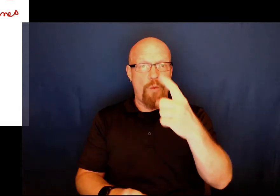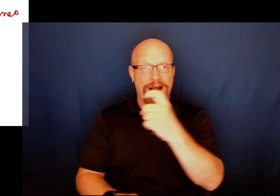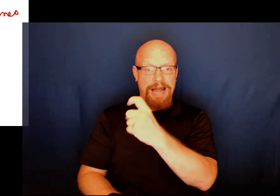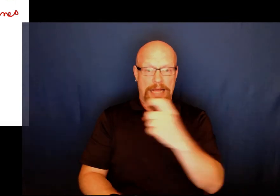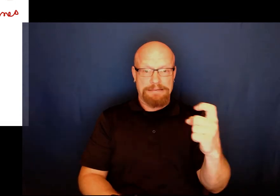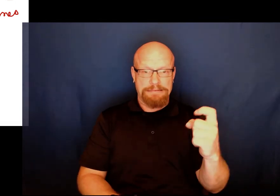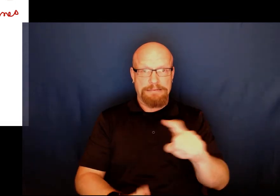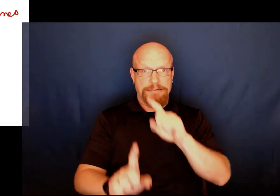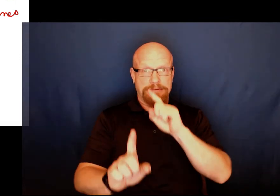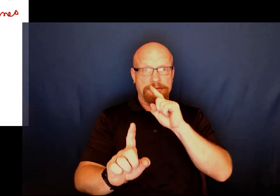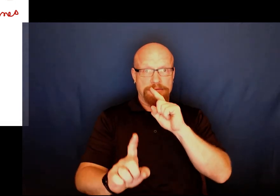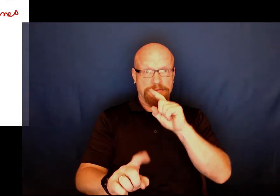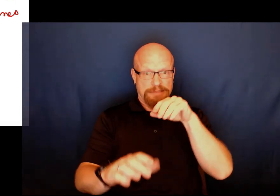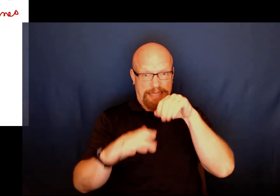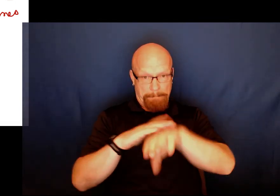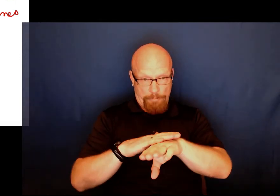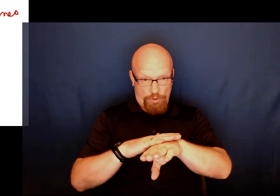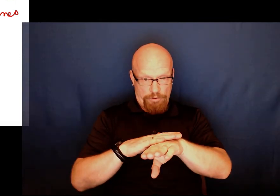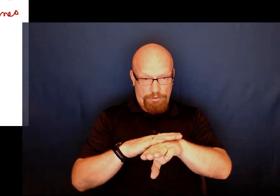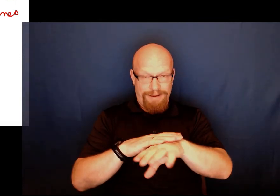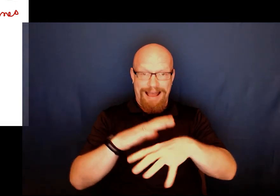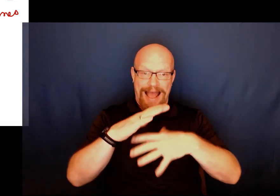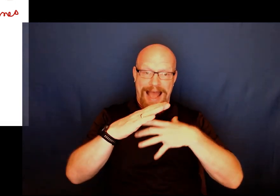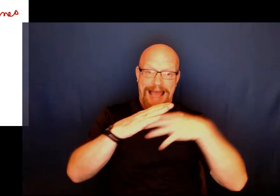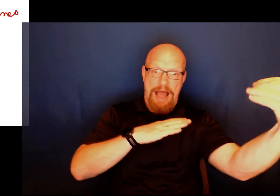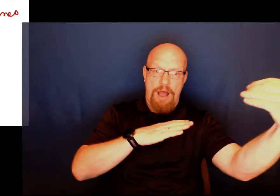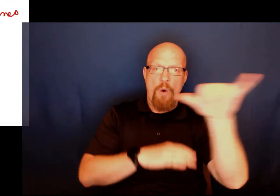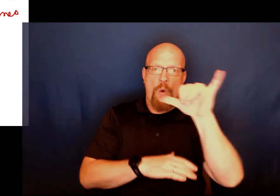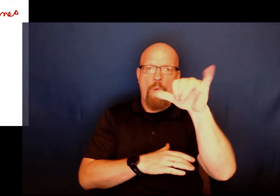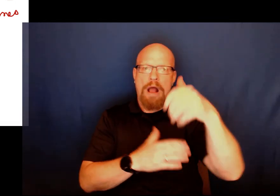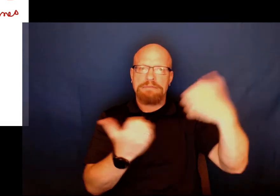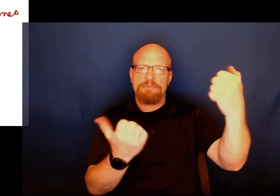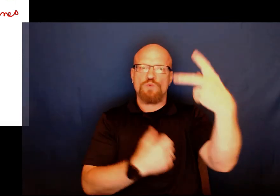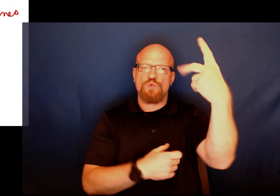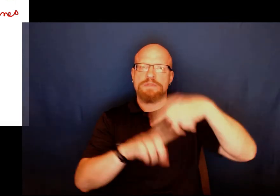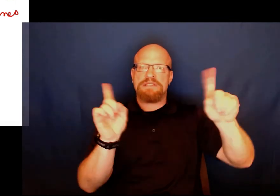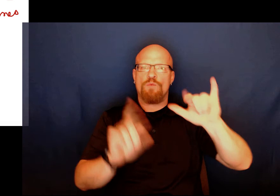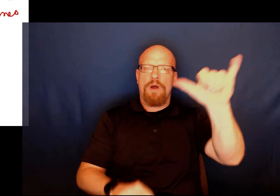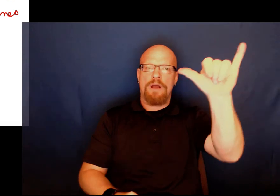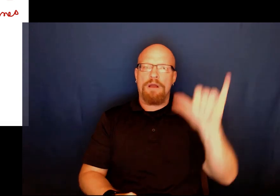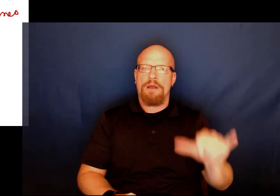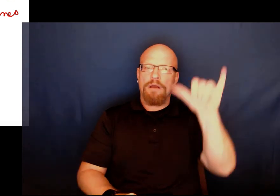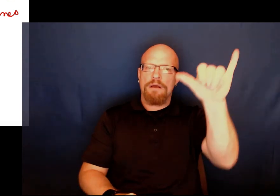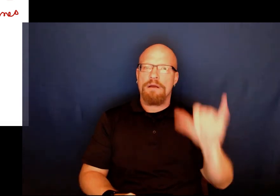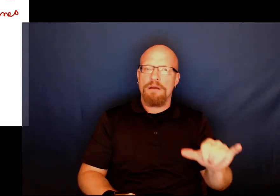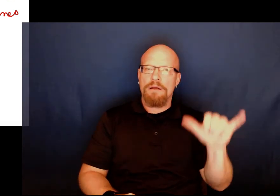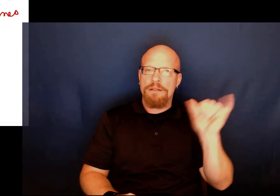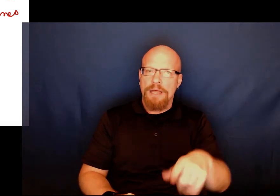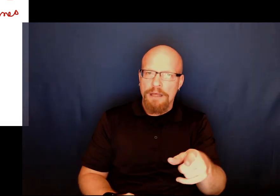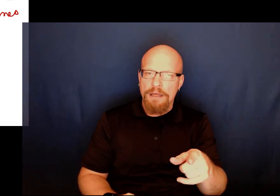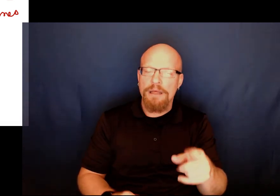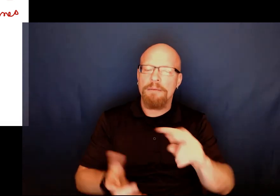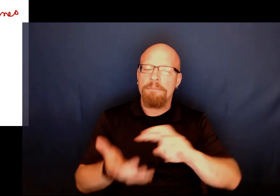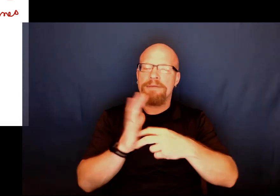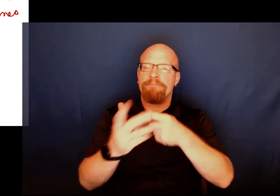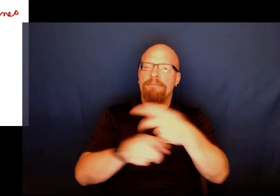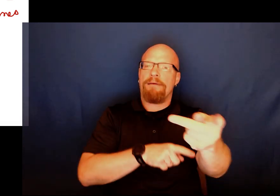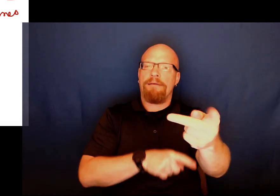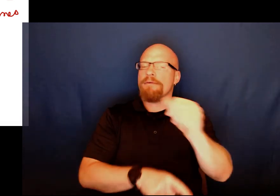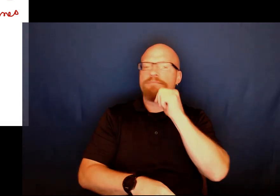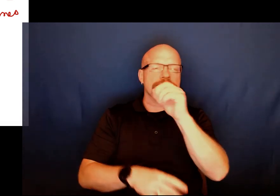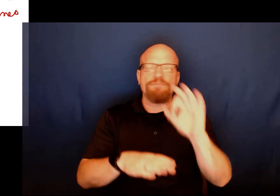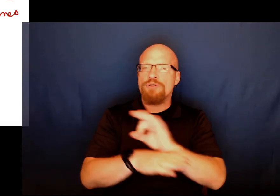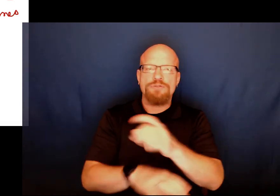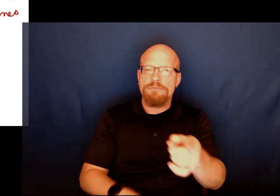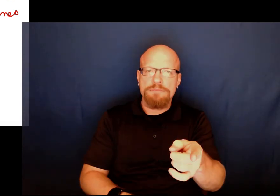this means if we put in one x value, you get 2 different y values as an output. That means